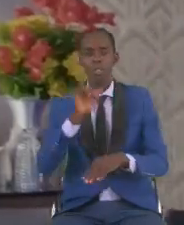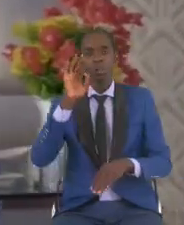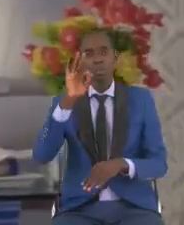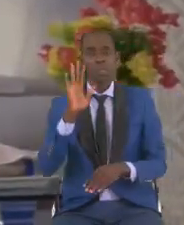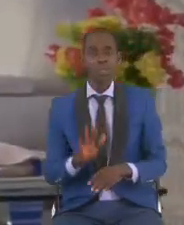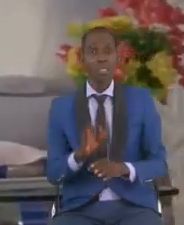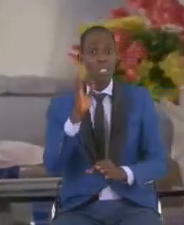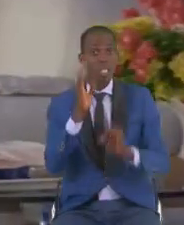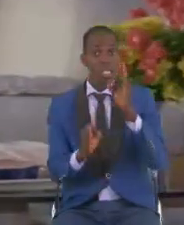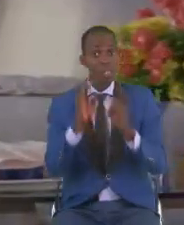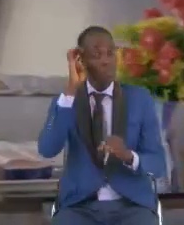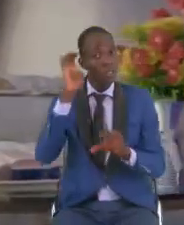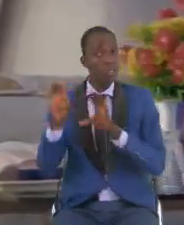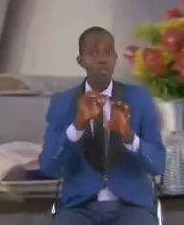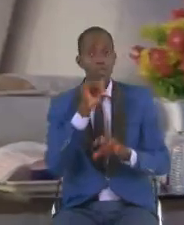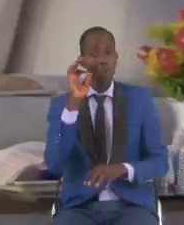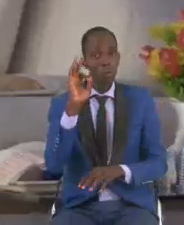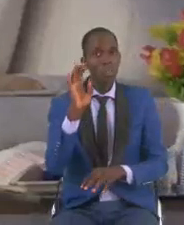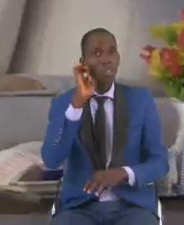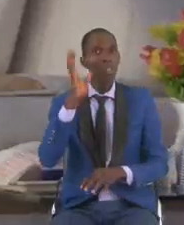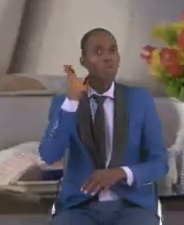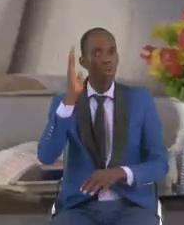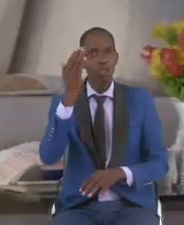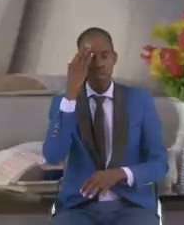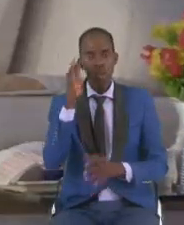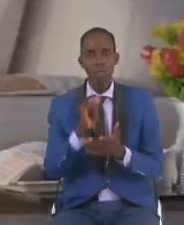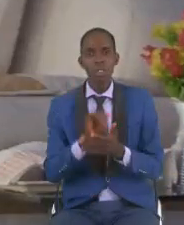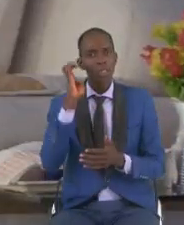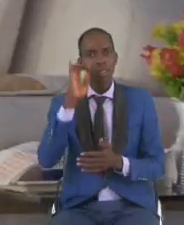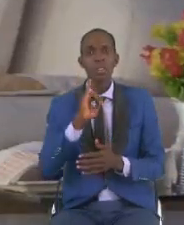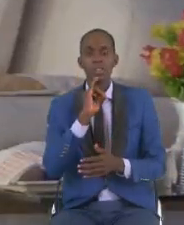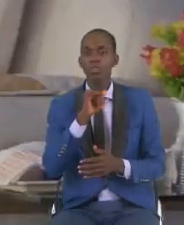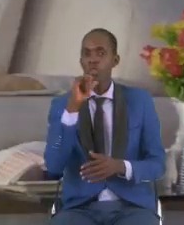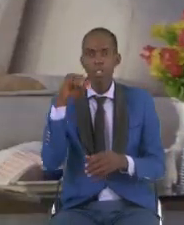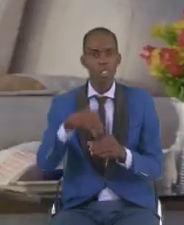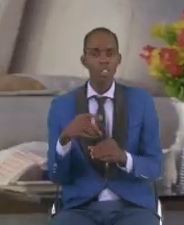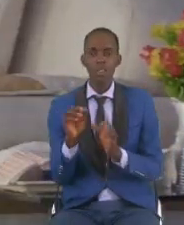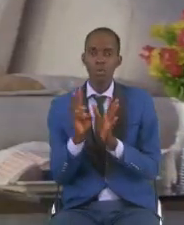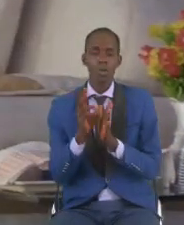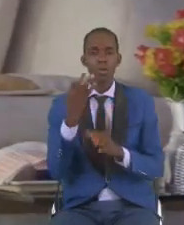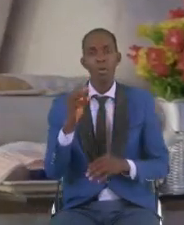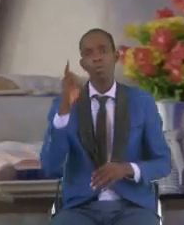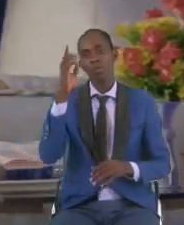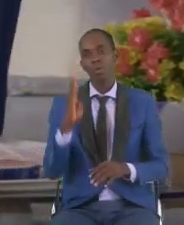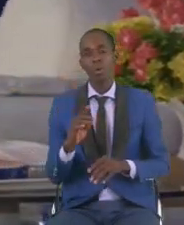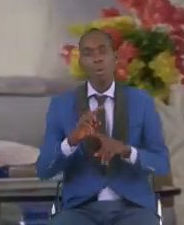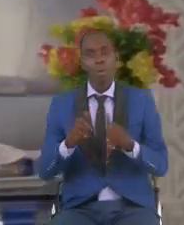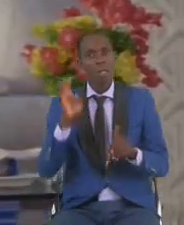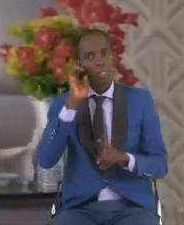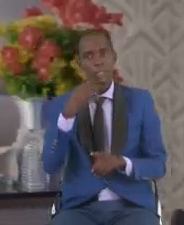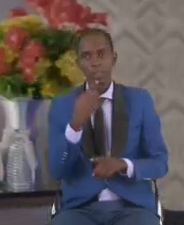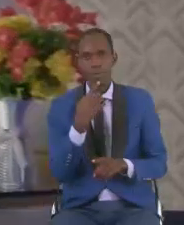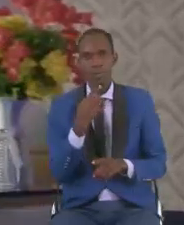didn't preach, he will know he was not in the will of God. Then he said, and